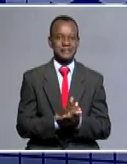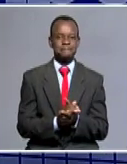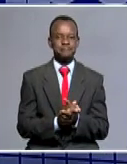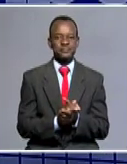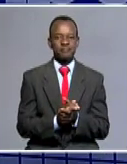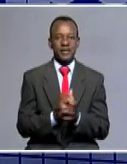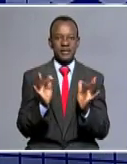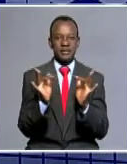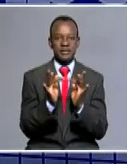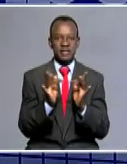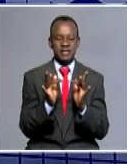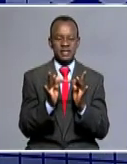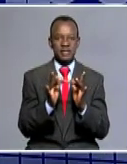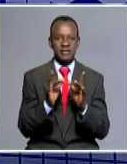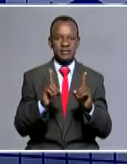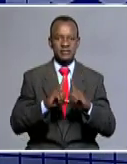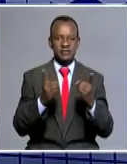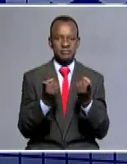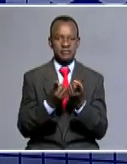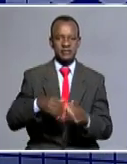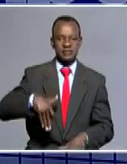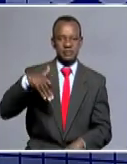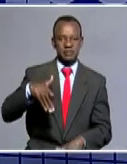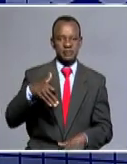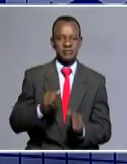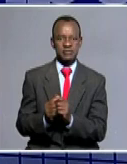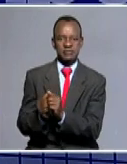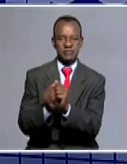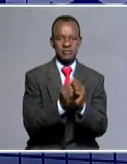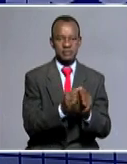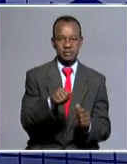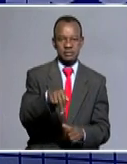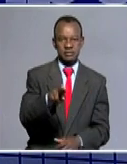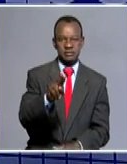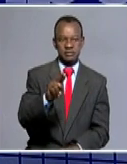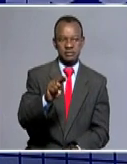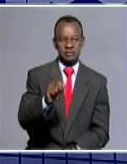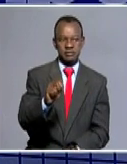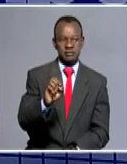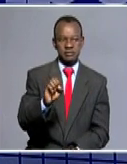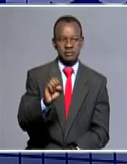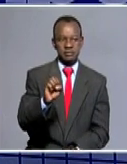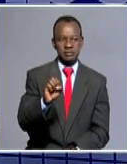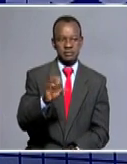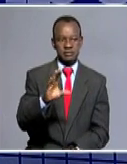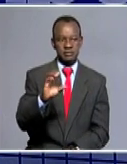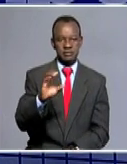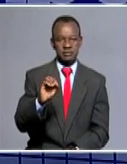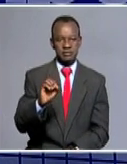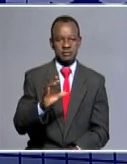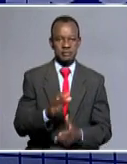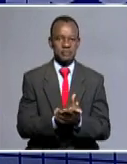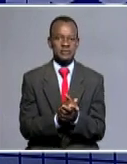The Namibian chapter of the Internet Society, in collaboration with UNESCO, the Communications Regulatory Authority of Namibia, CRAN,